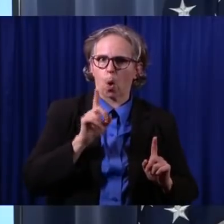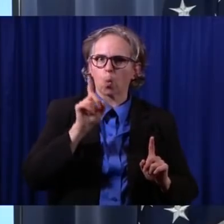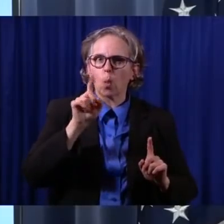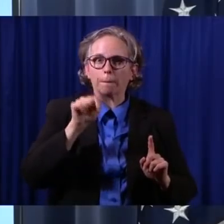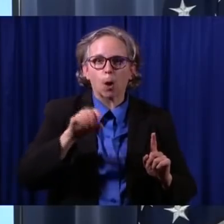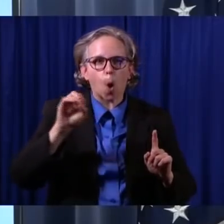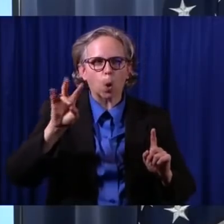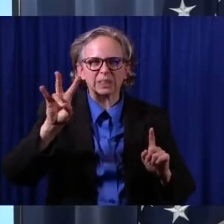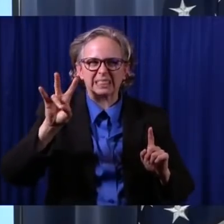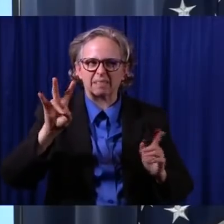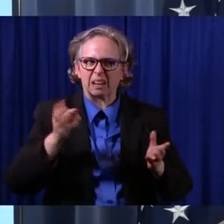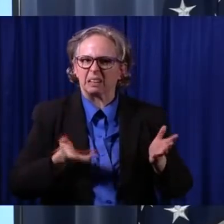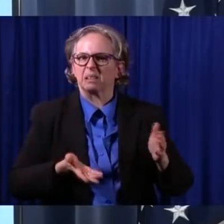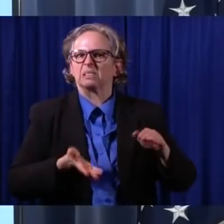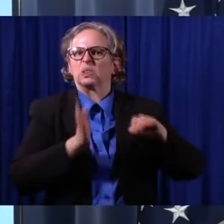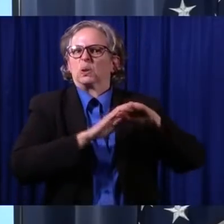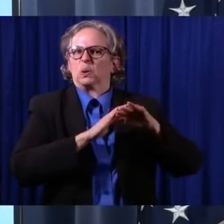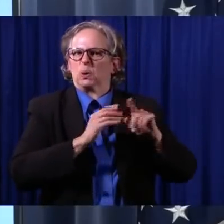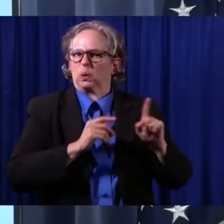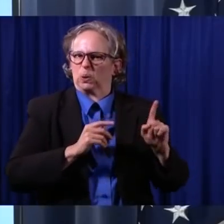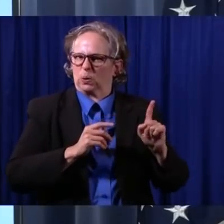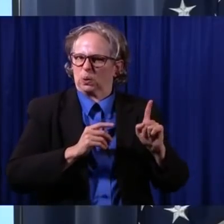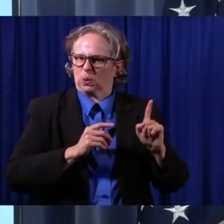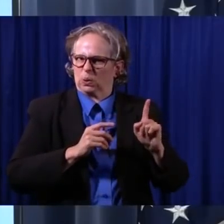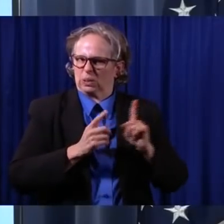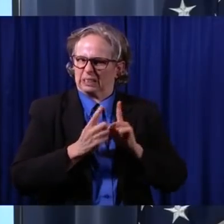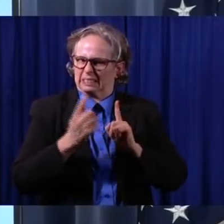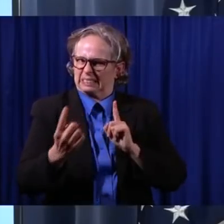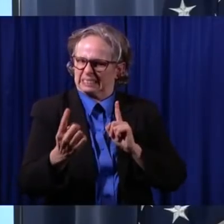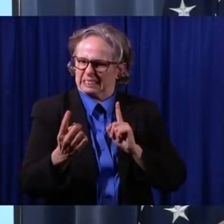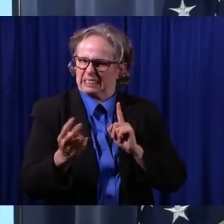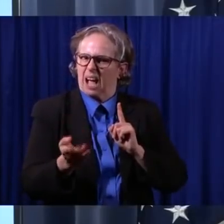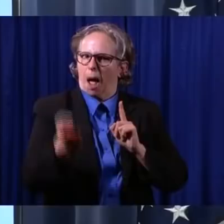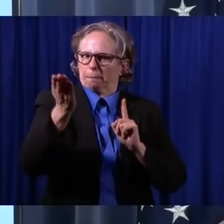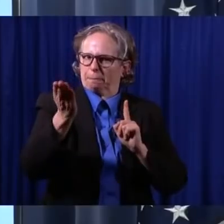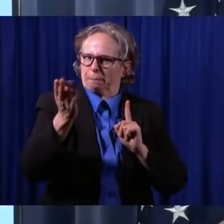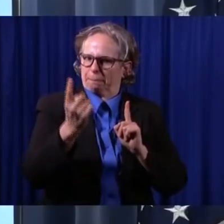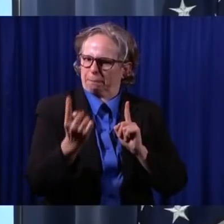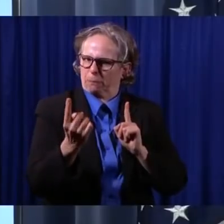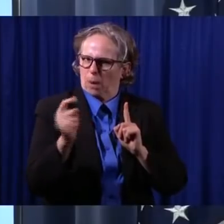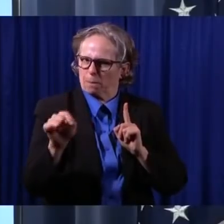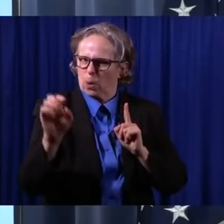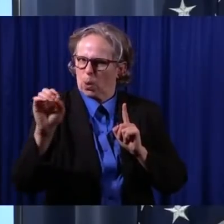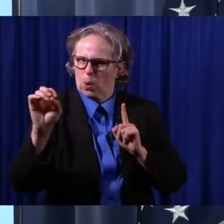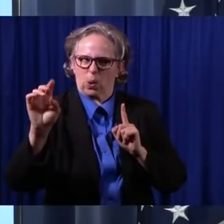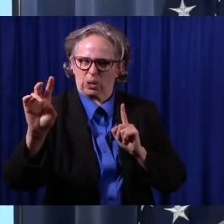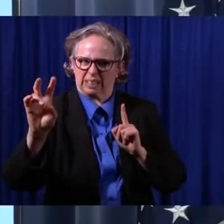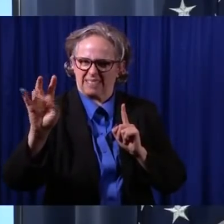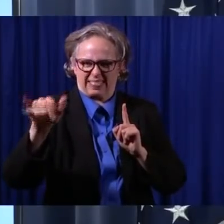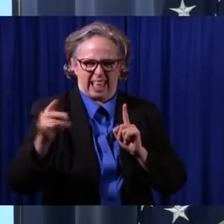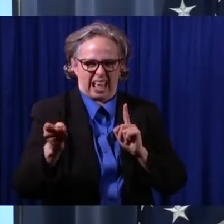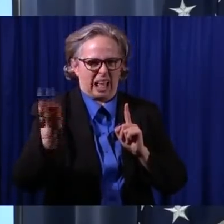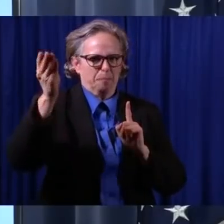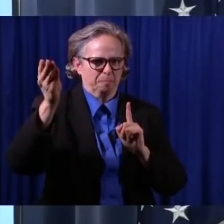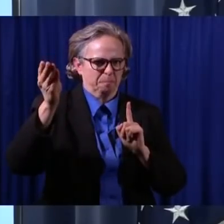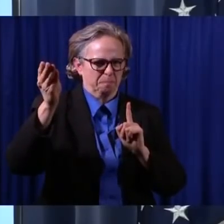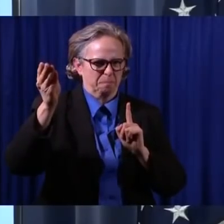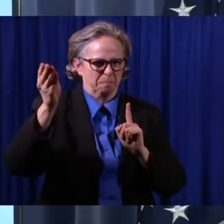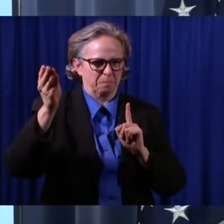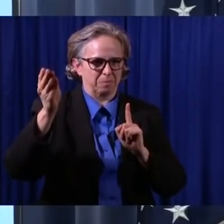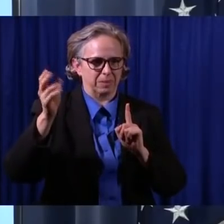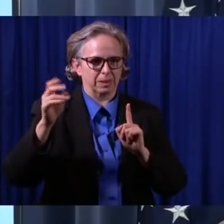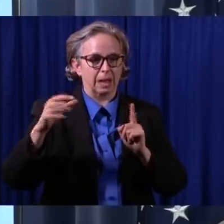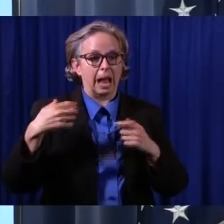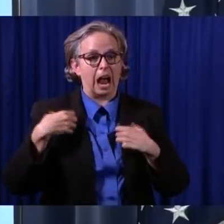1.07. 1.07. Slight increase we're seeing in several parts of the state is certainly visible here, and our health department is keeping an